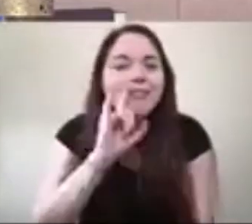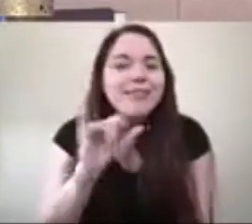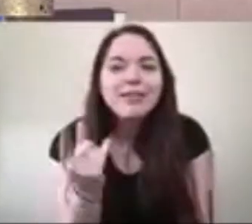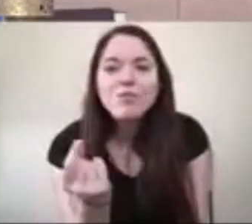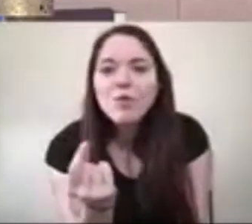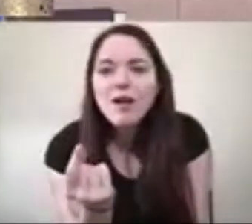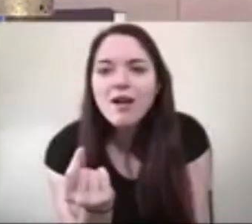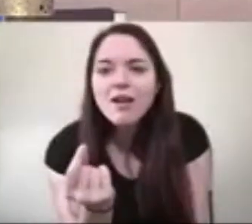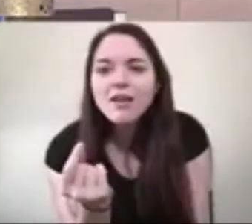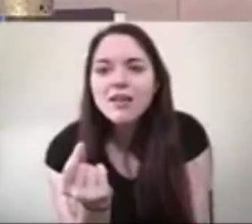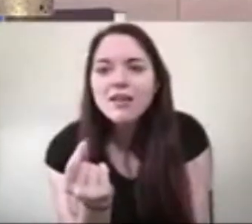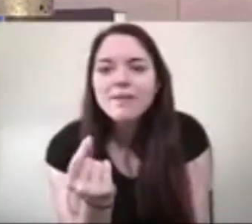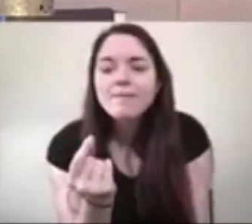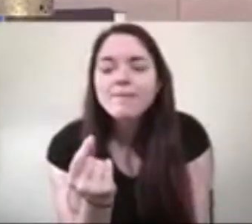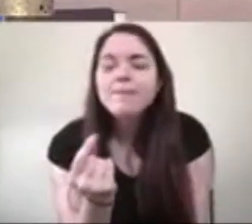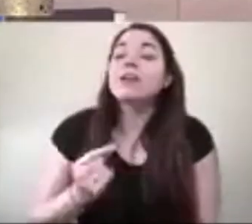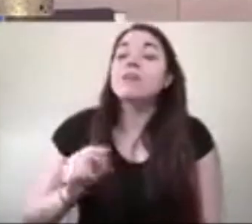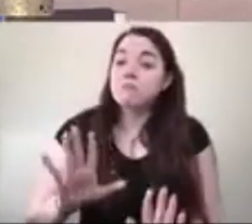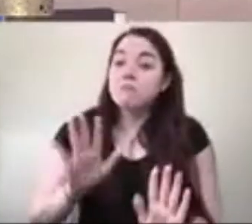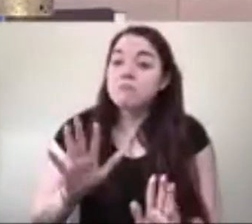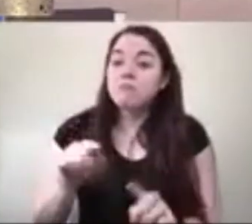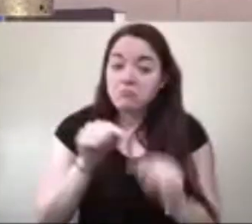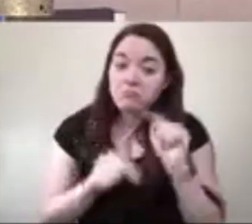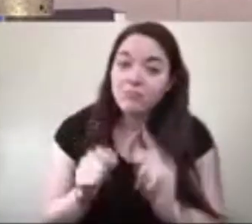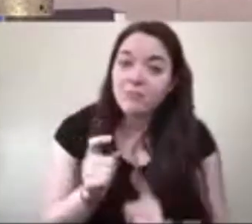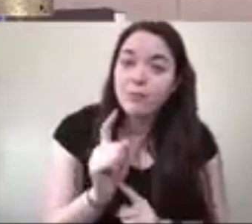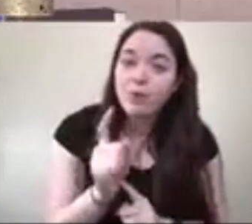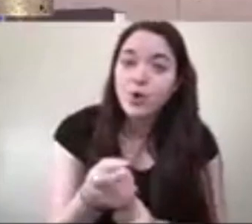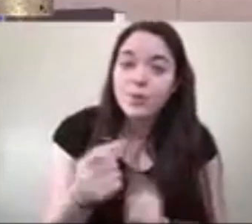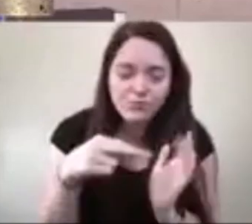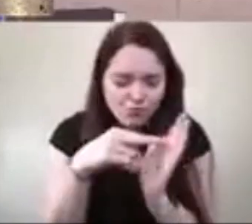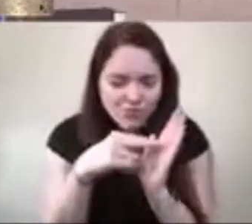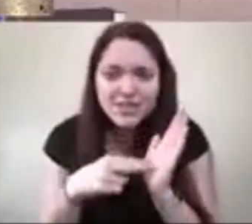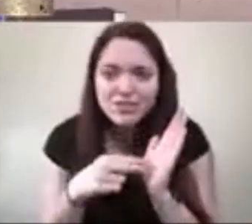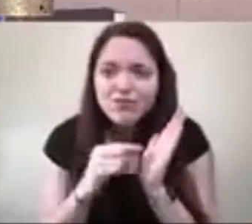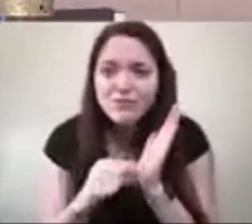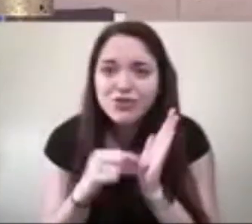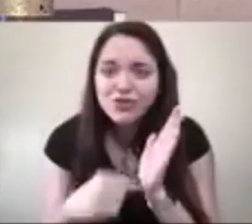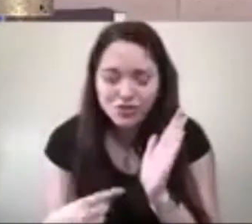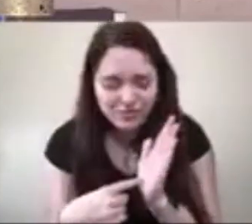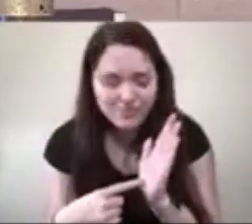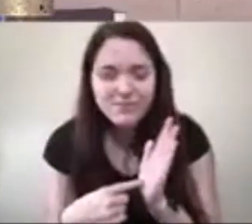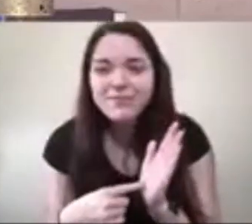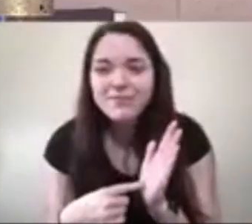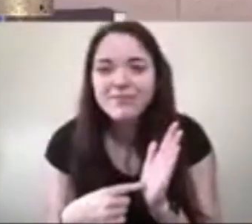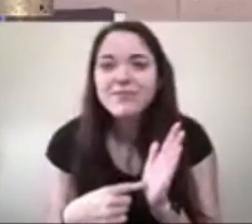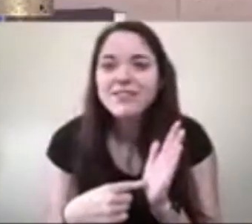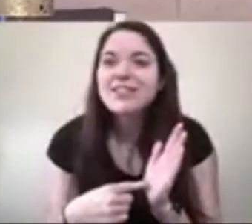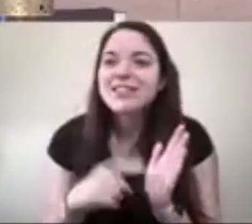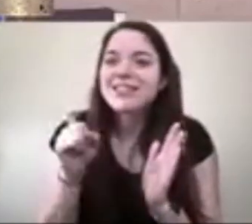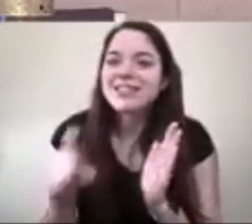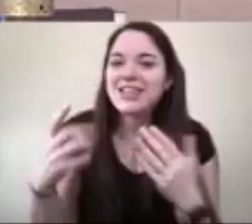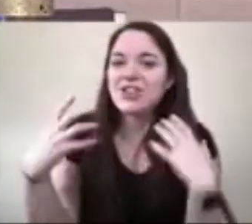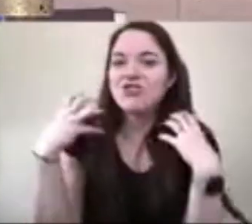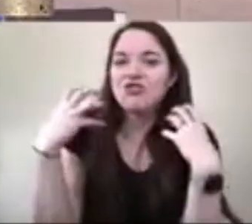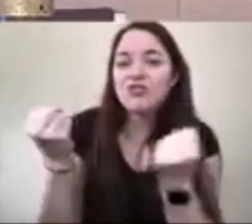First of all, if you look at the scripture, we're called for the courage to wait on the Spirit's